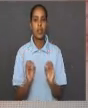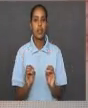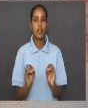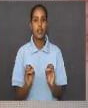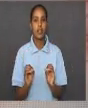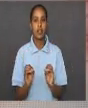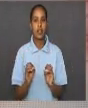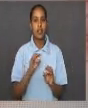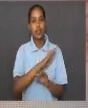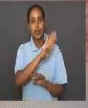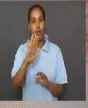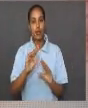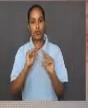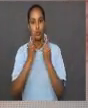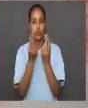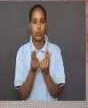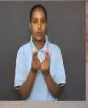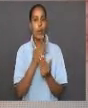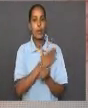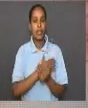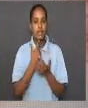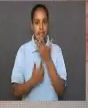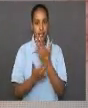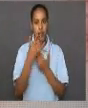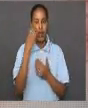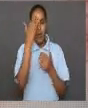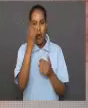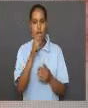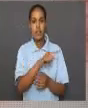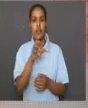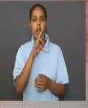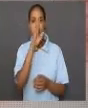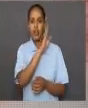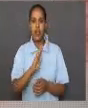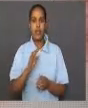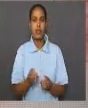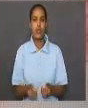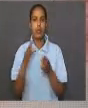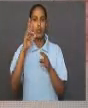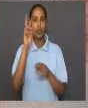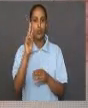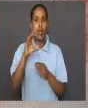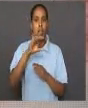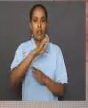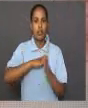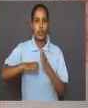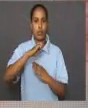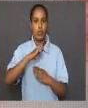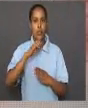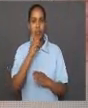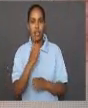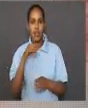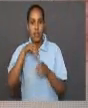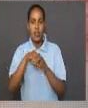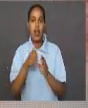Students, in your groups, please discuss why there are never more than 2 electrons in